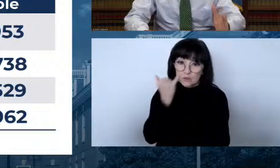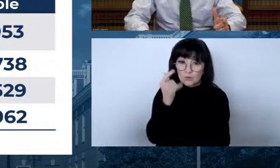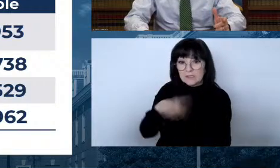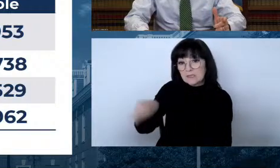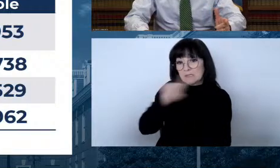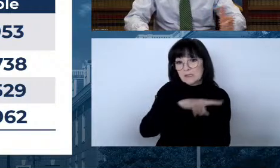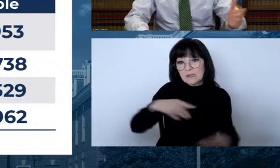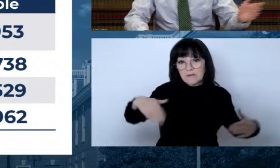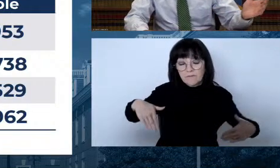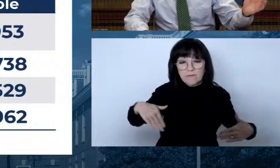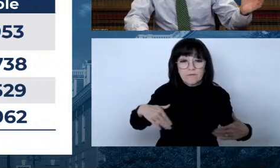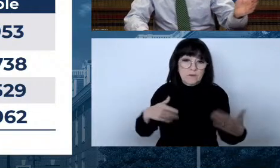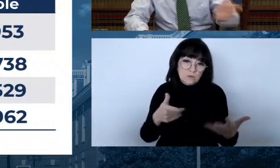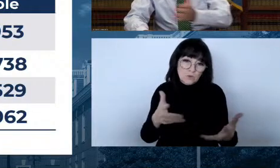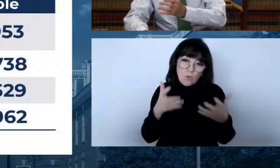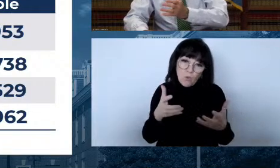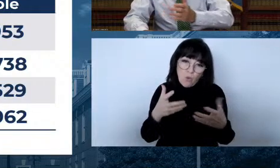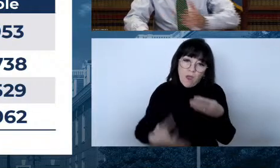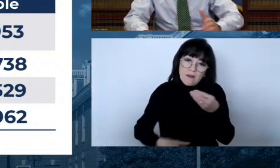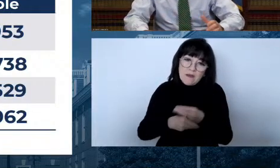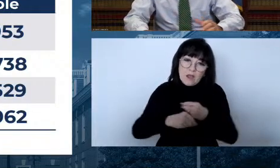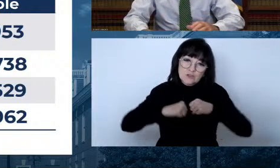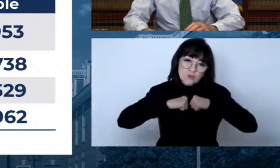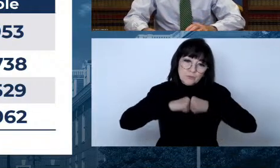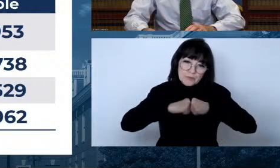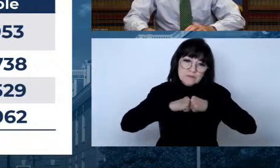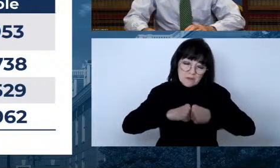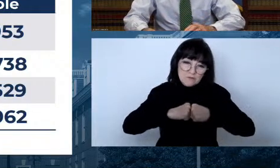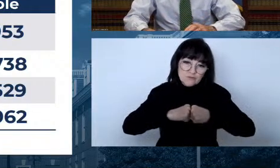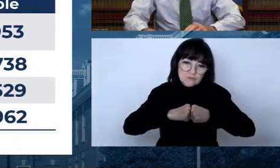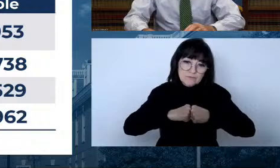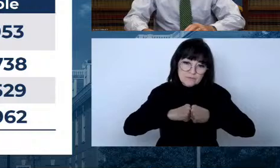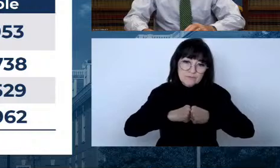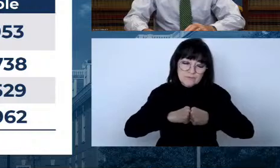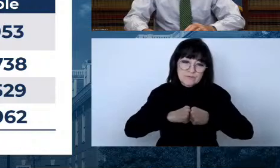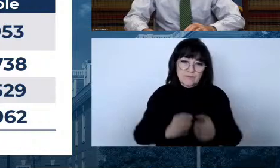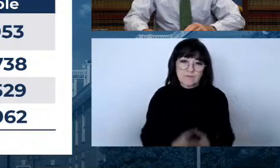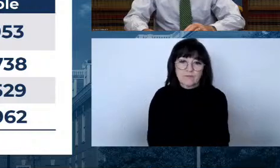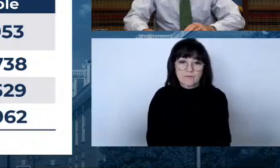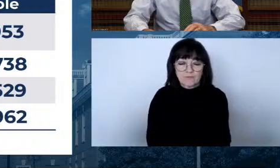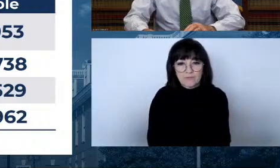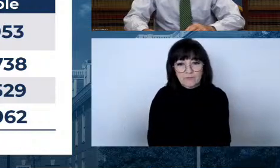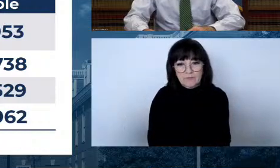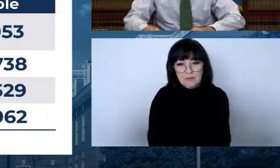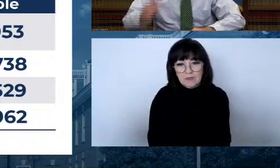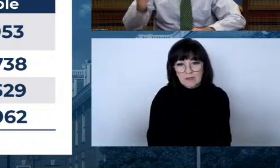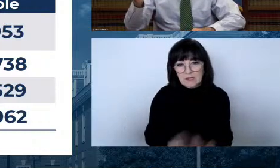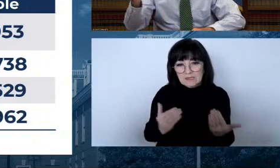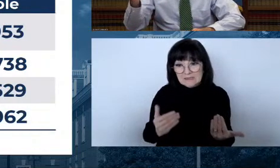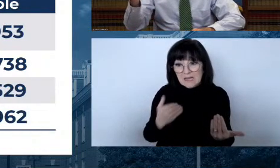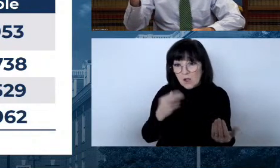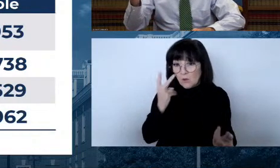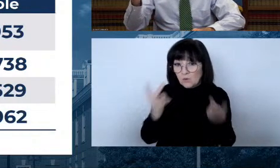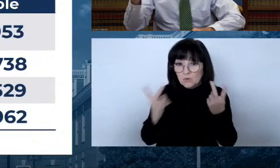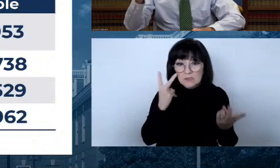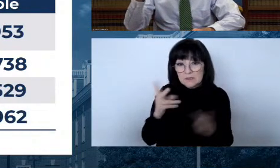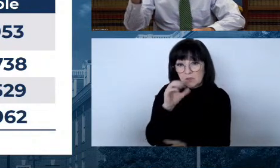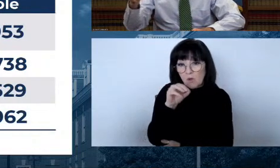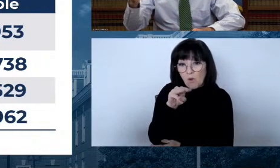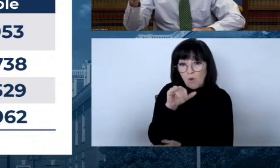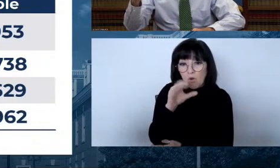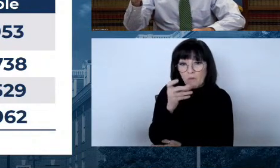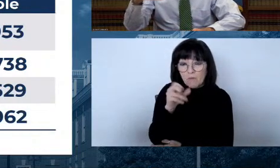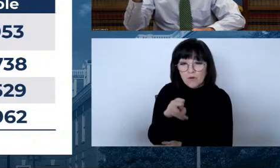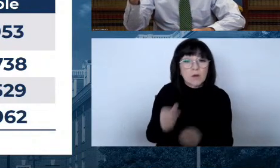you want to get that extra protection, particularly as we see the surge coming with Omicron. Most of our cases today are